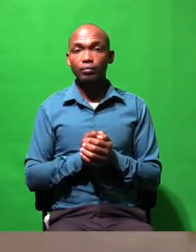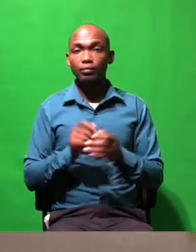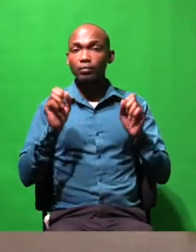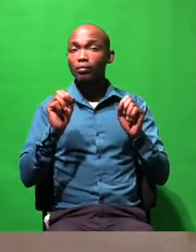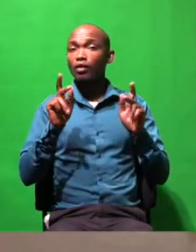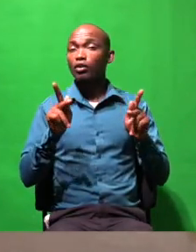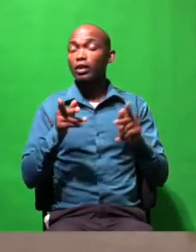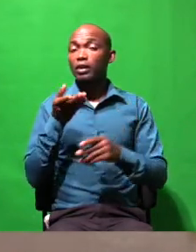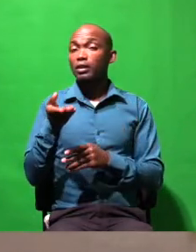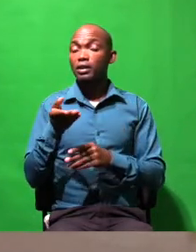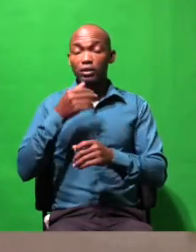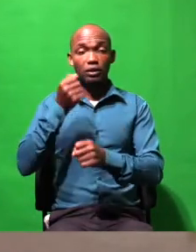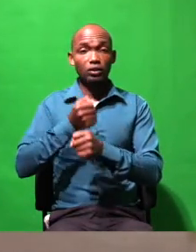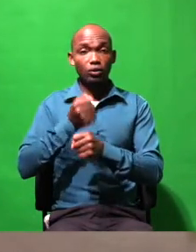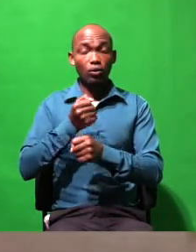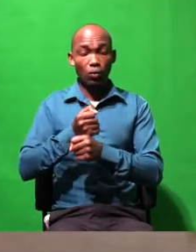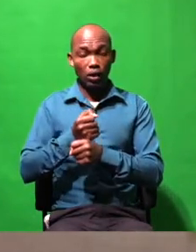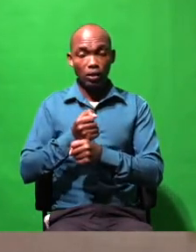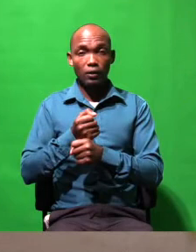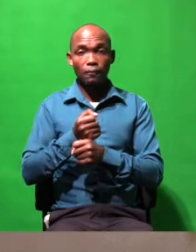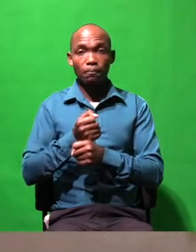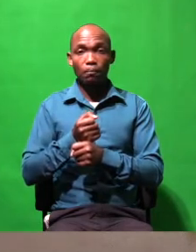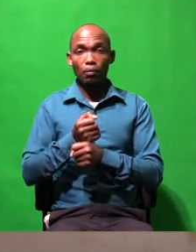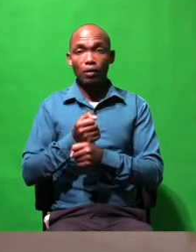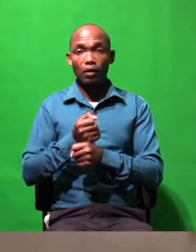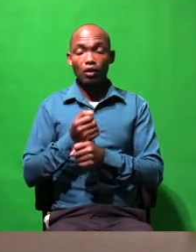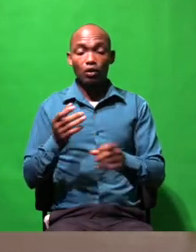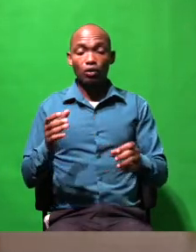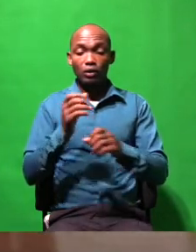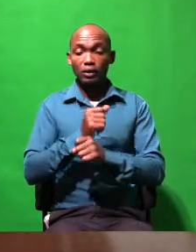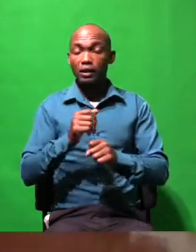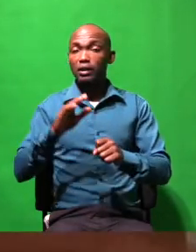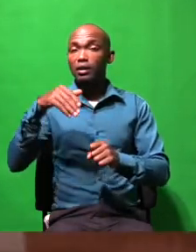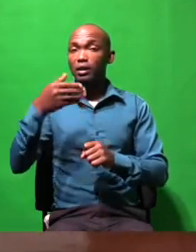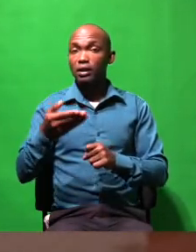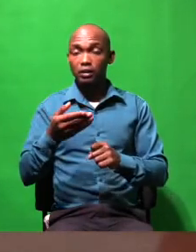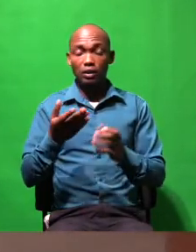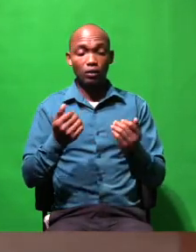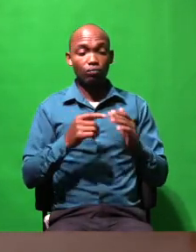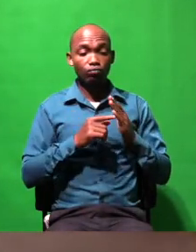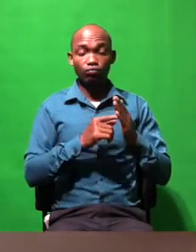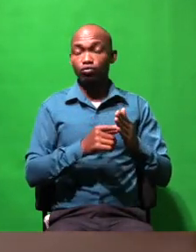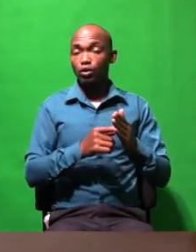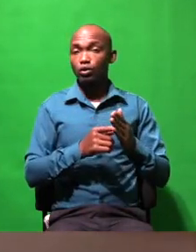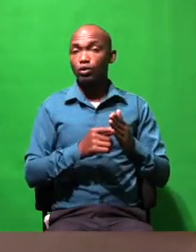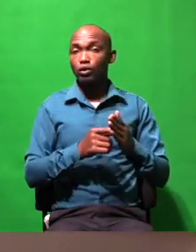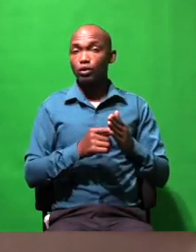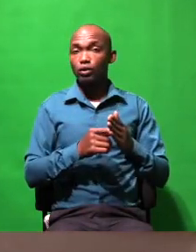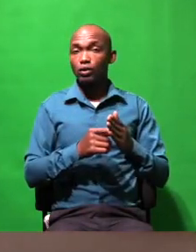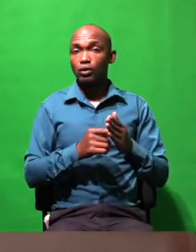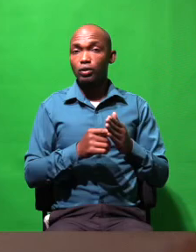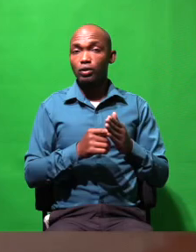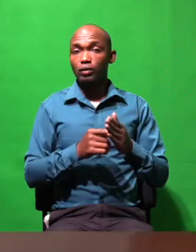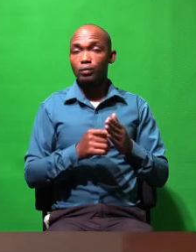Okay, this is your task. You will take and then you will perform later on. You shall